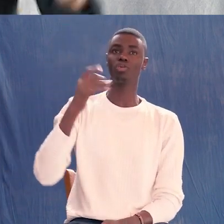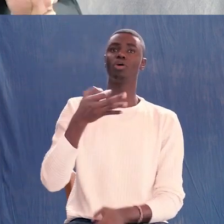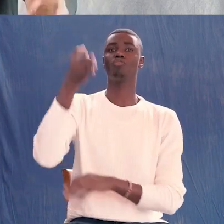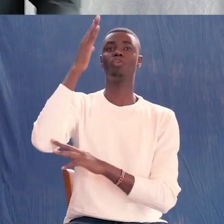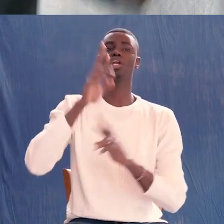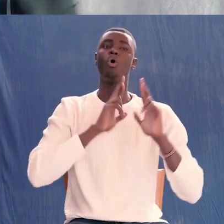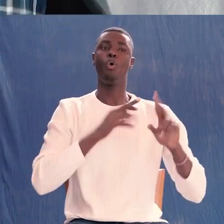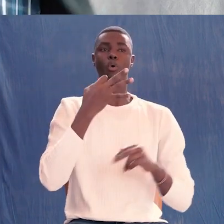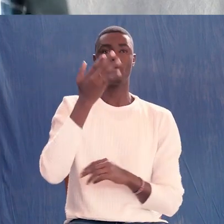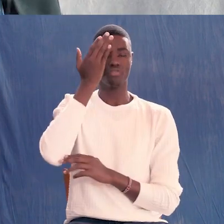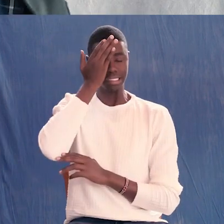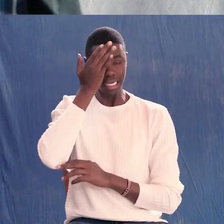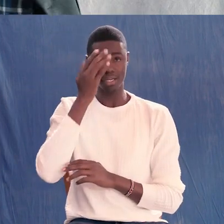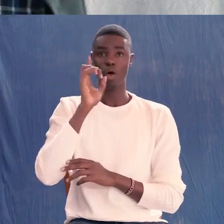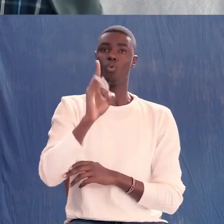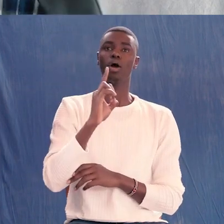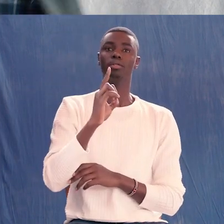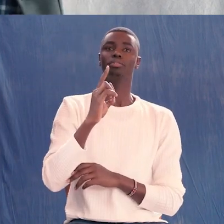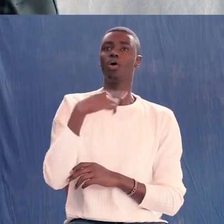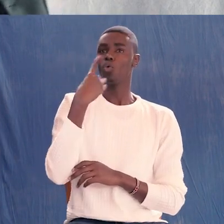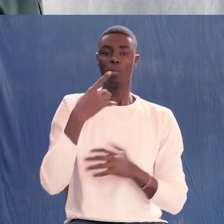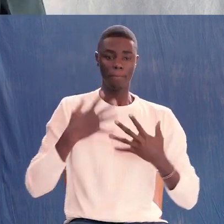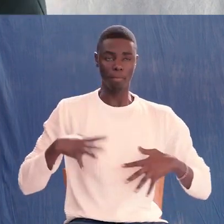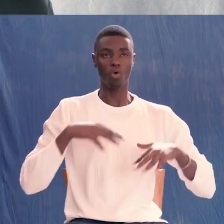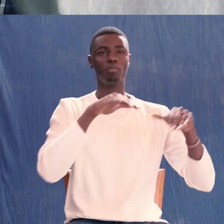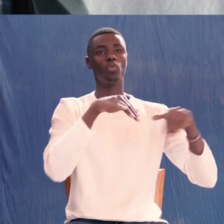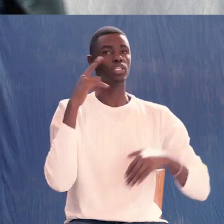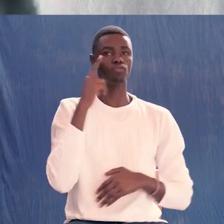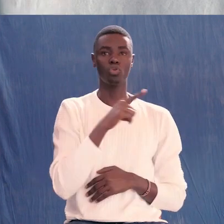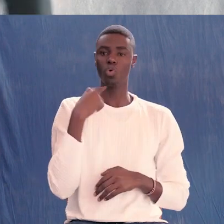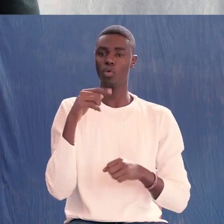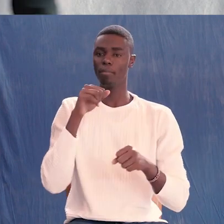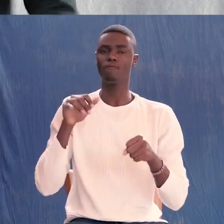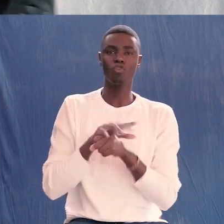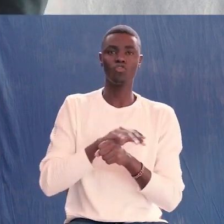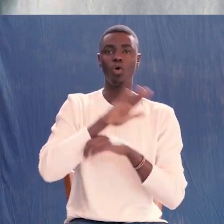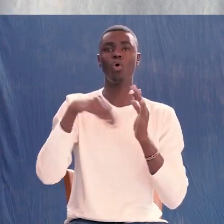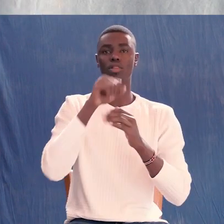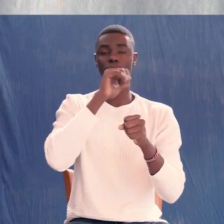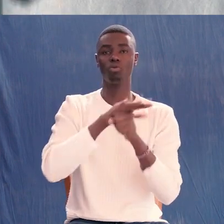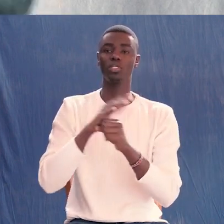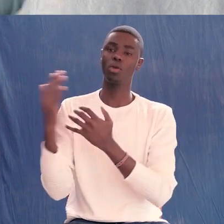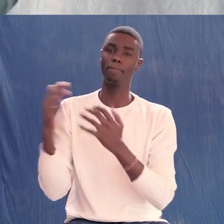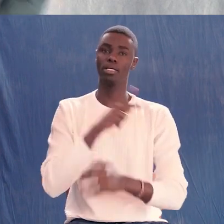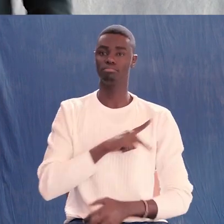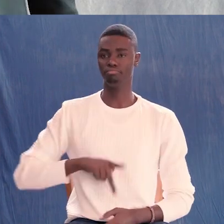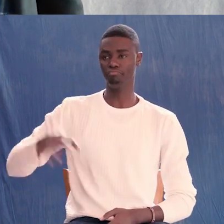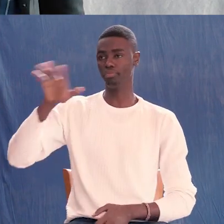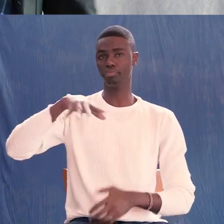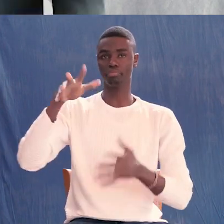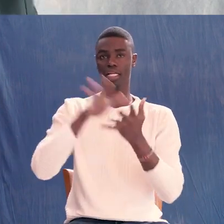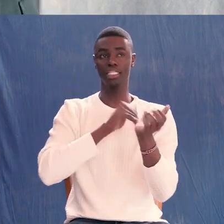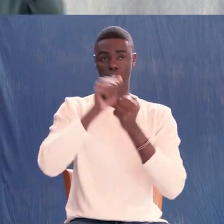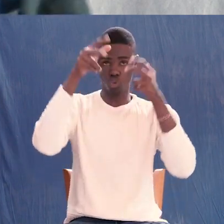hope of Israel, the one who Israel has been waiting for, who would fulfill all the promises of God, who would bring the kingdom, destroy evil,